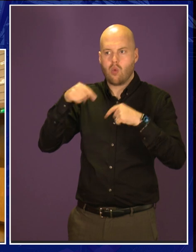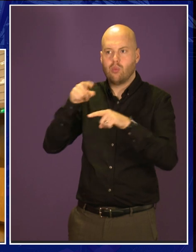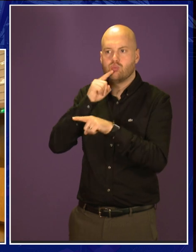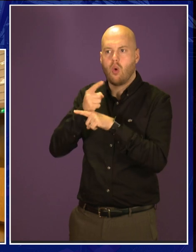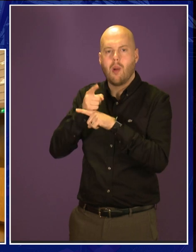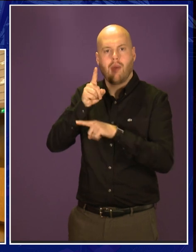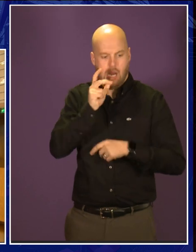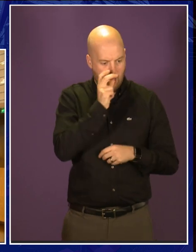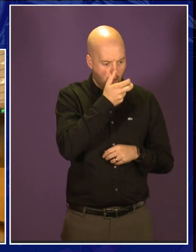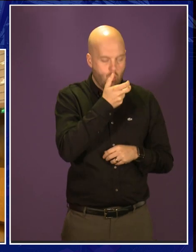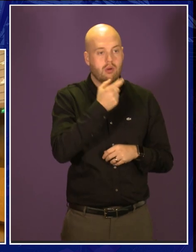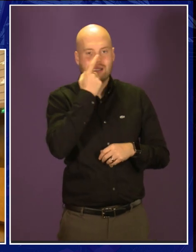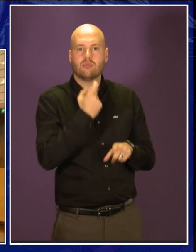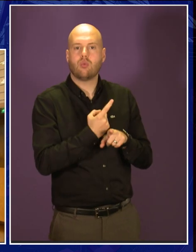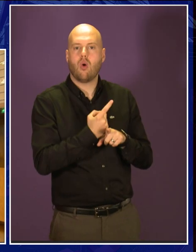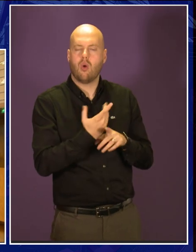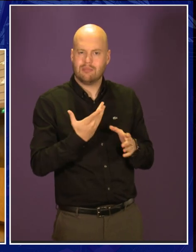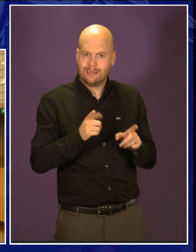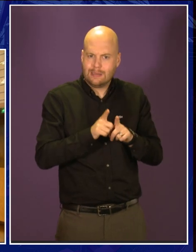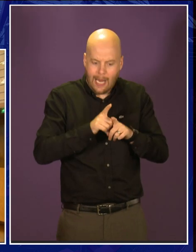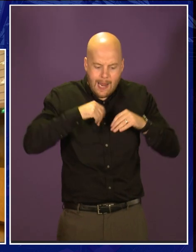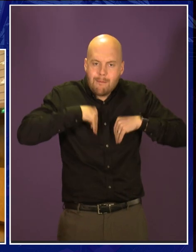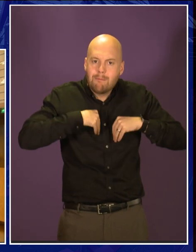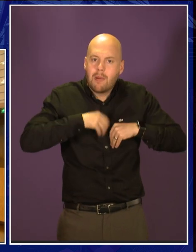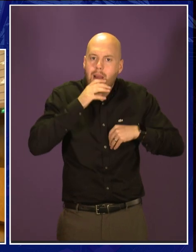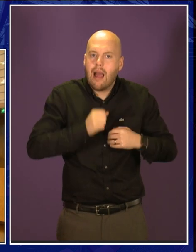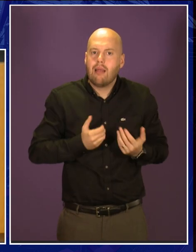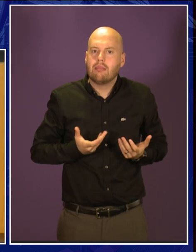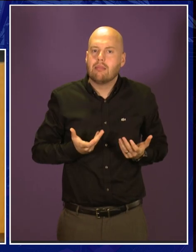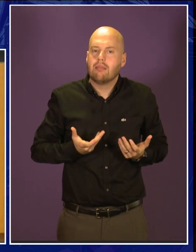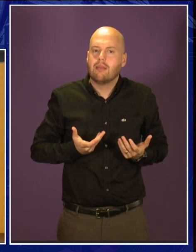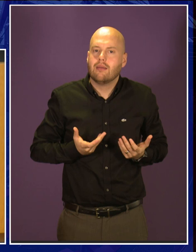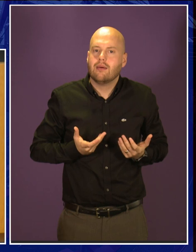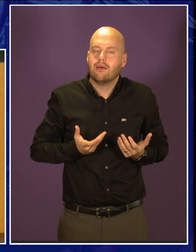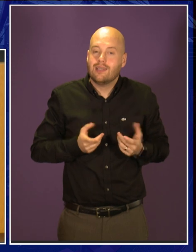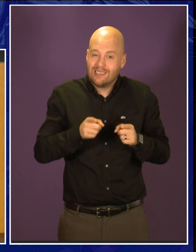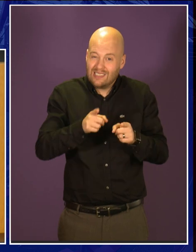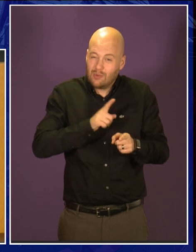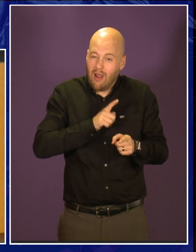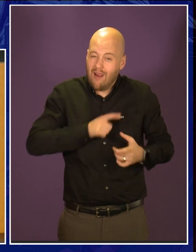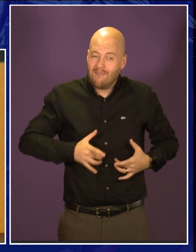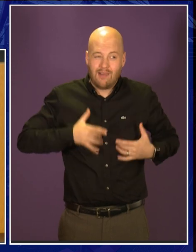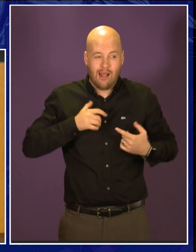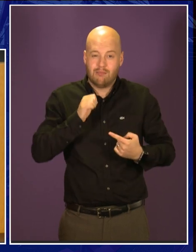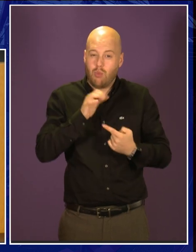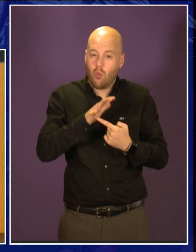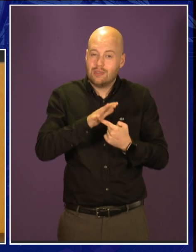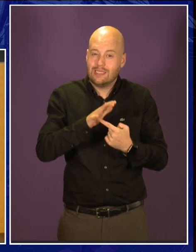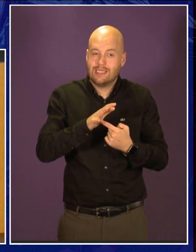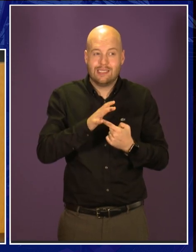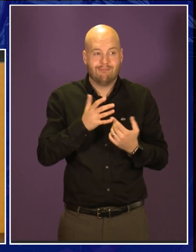easier. And that's why I believe, like, clowning and laughter, it's important, and more than